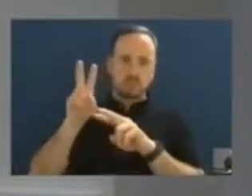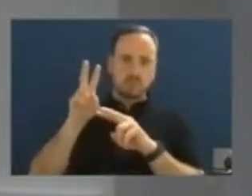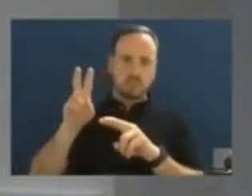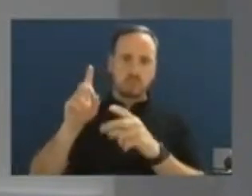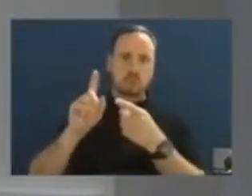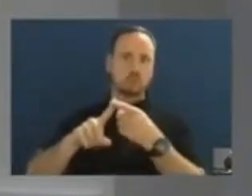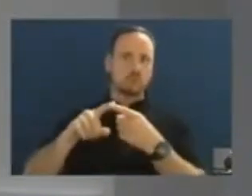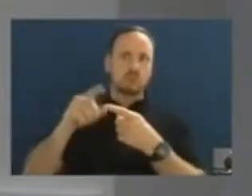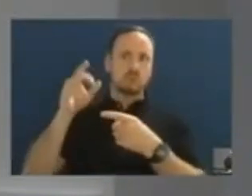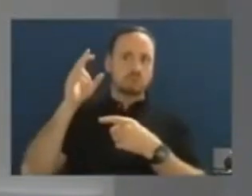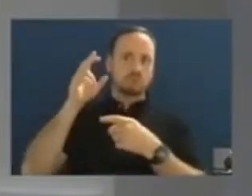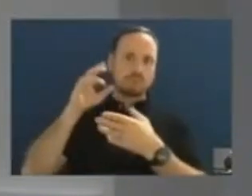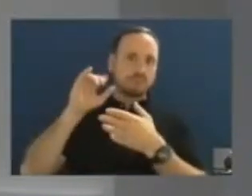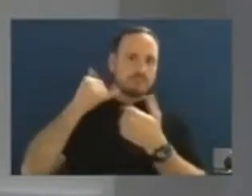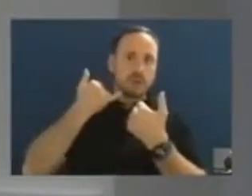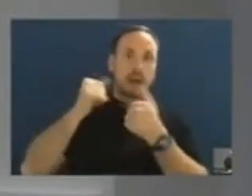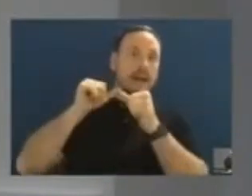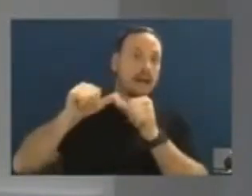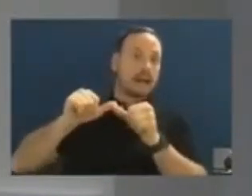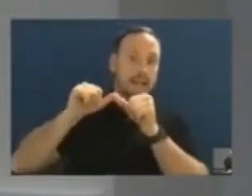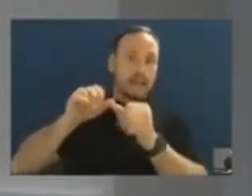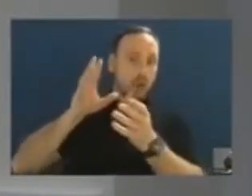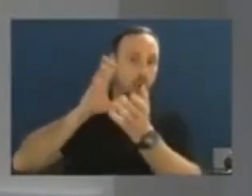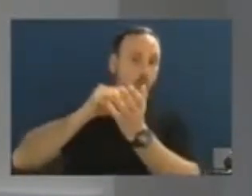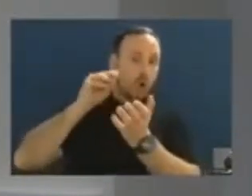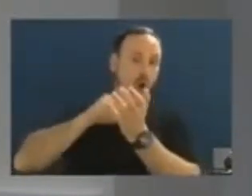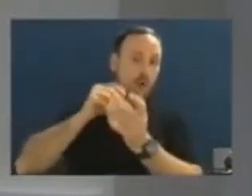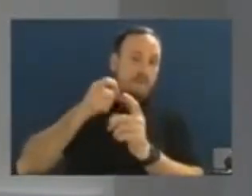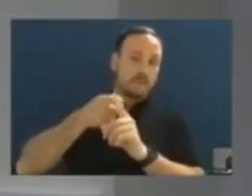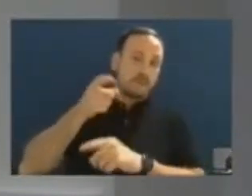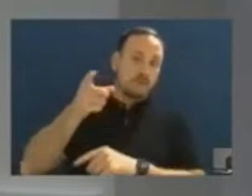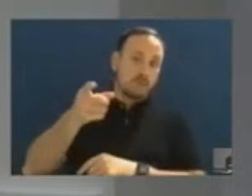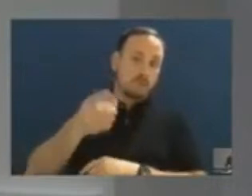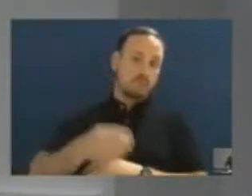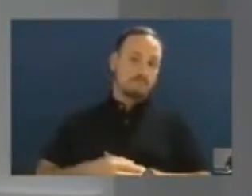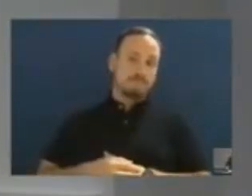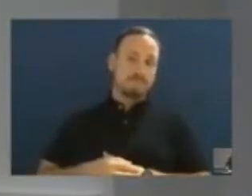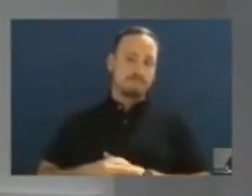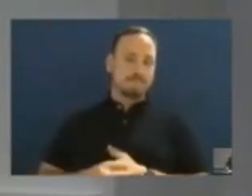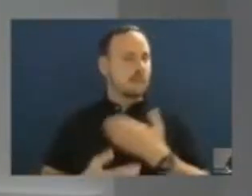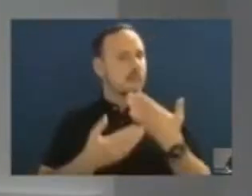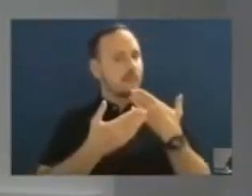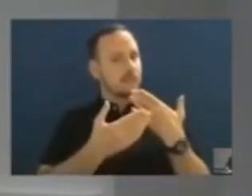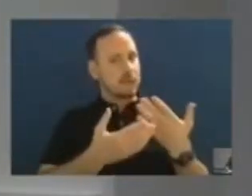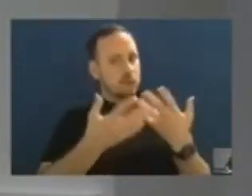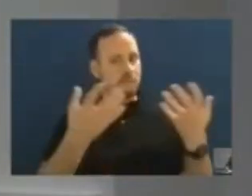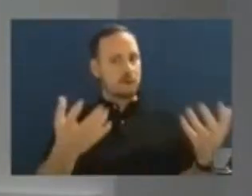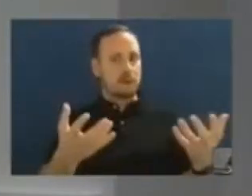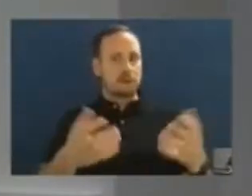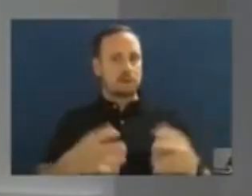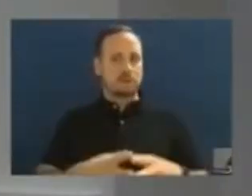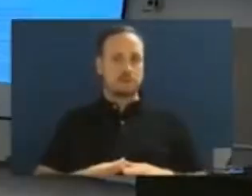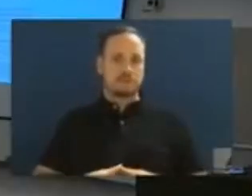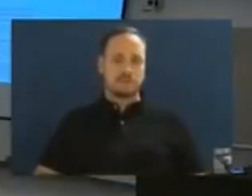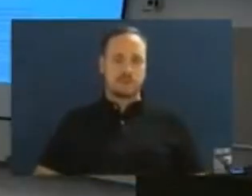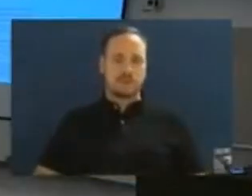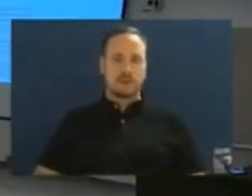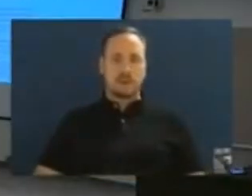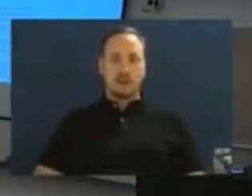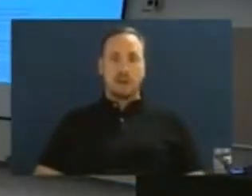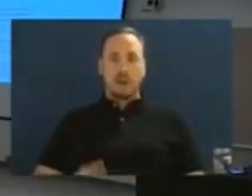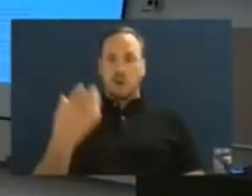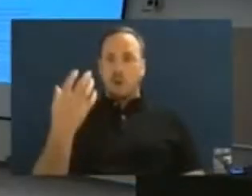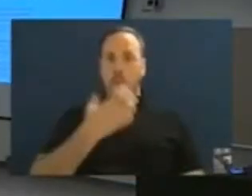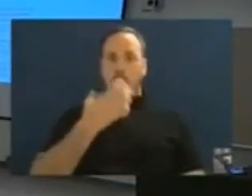continuous learning and improvement as we go. Thank you very much. Ms. Shipp? Well, so much has been said, and I